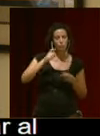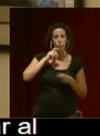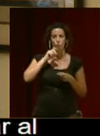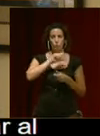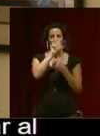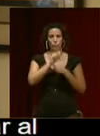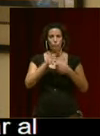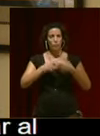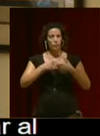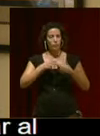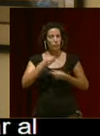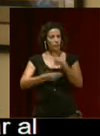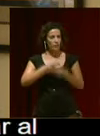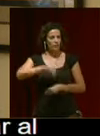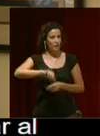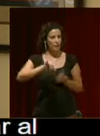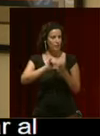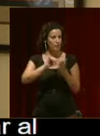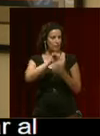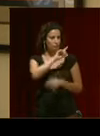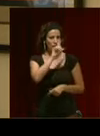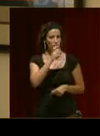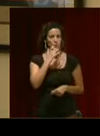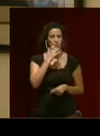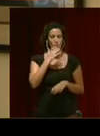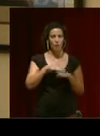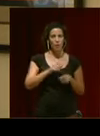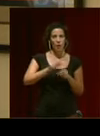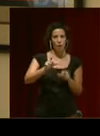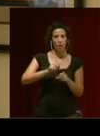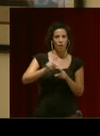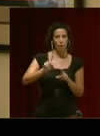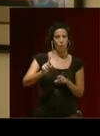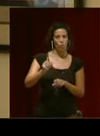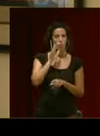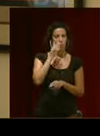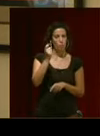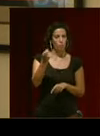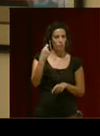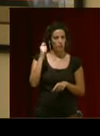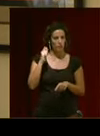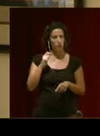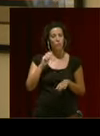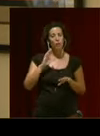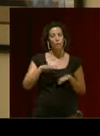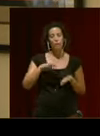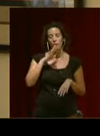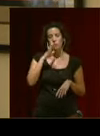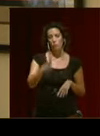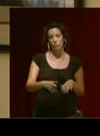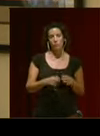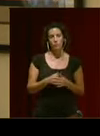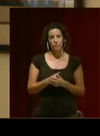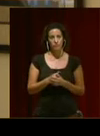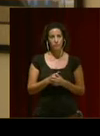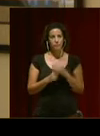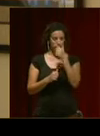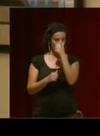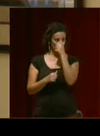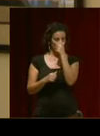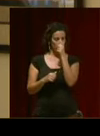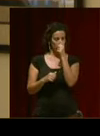the market, we had to reduce cost. We had to fine-tune the manufacturing so that everything could be put together here in